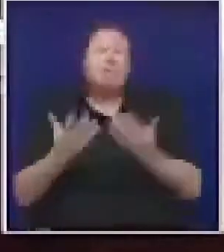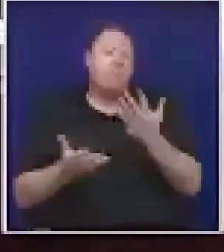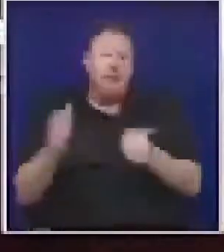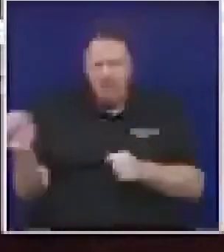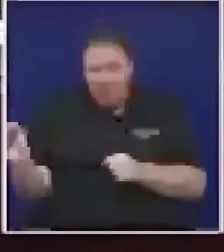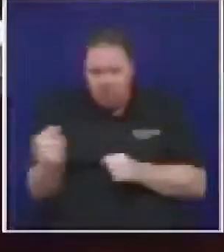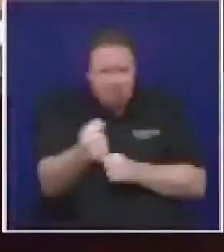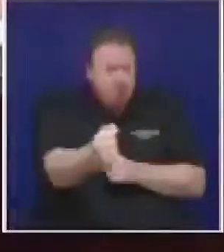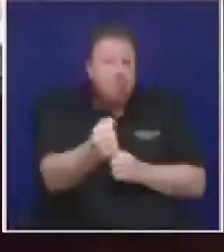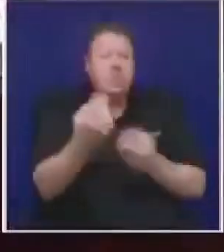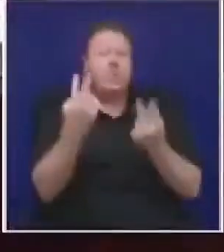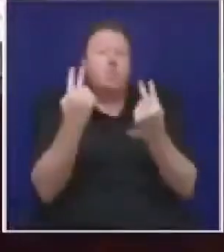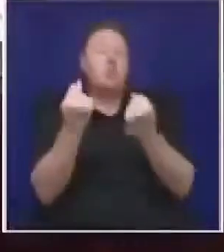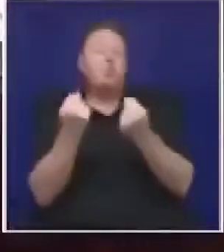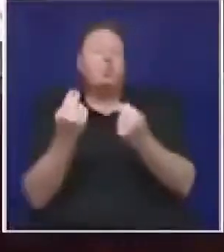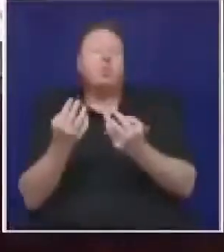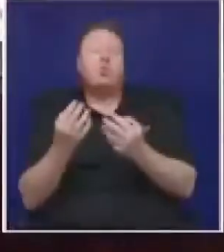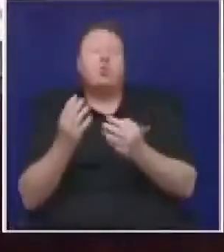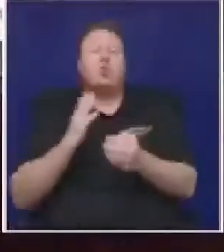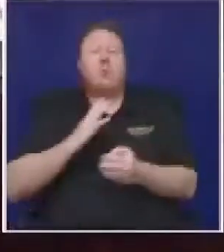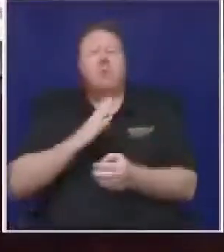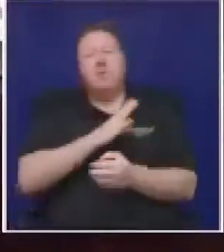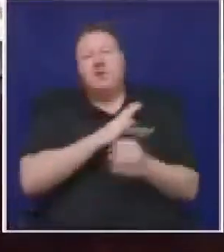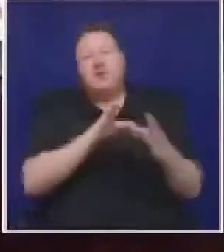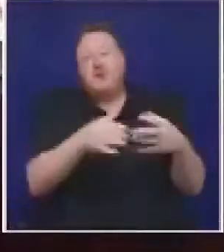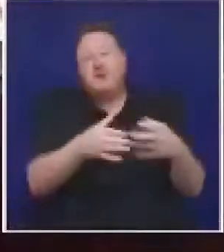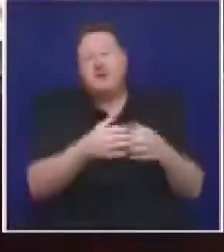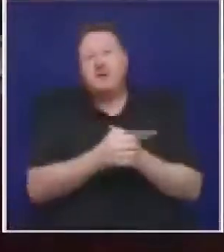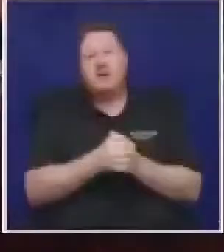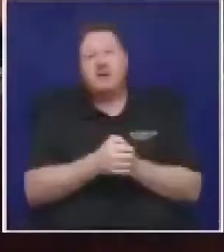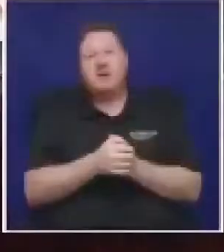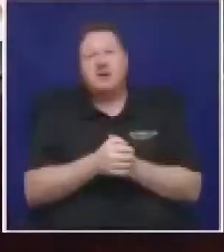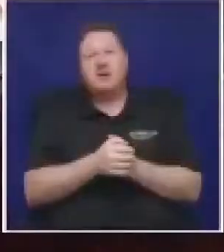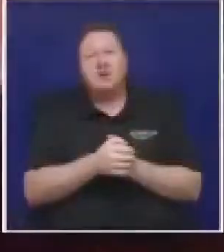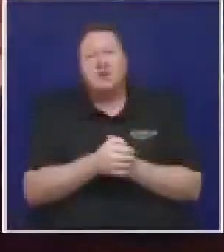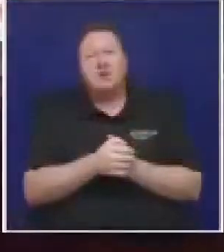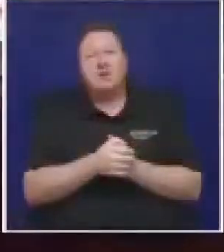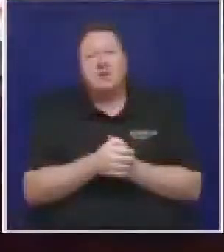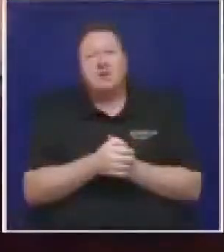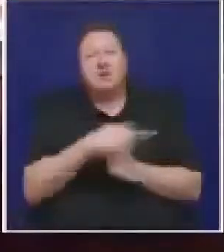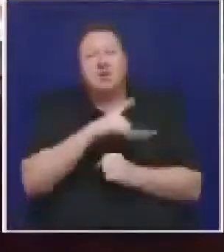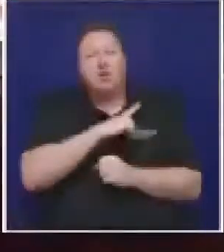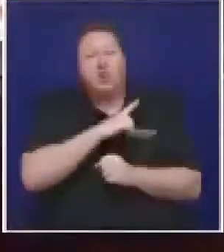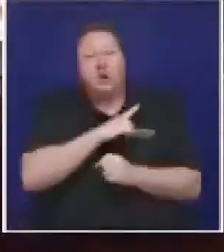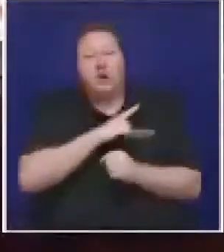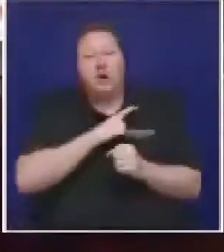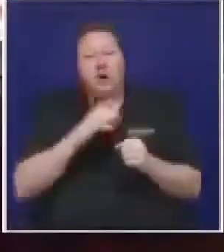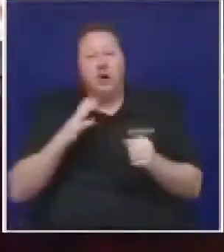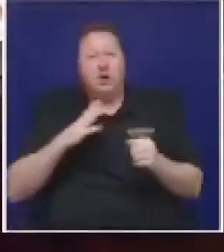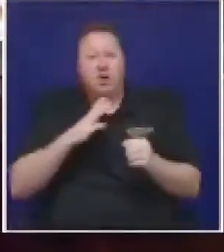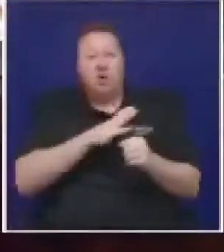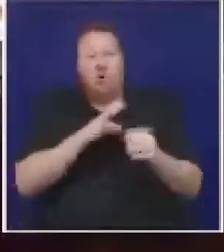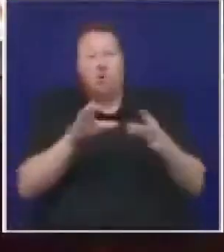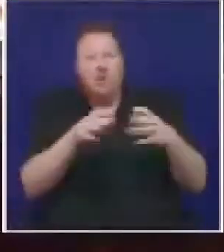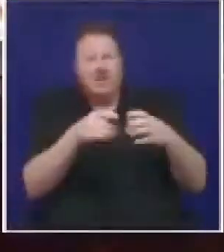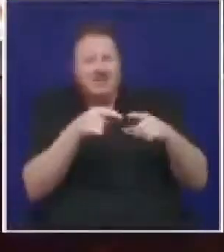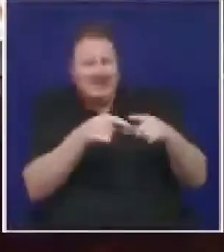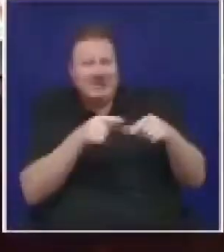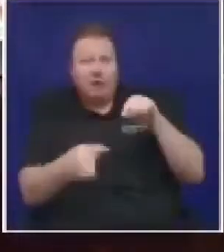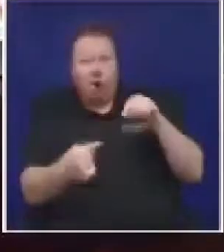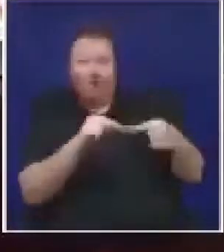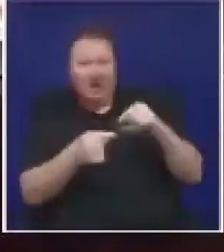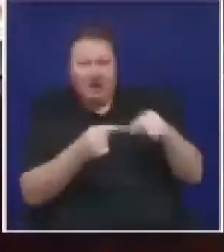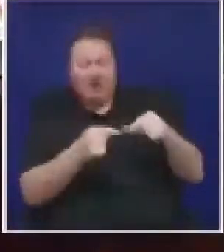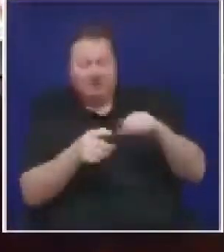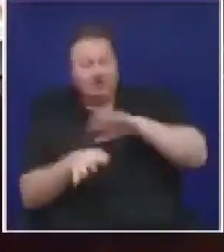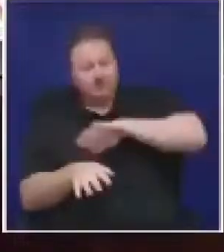So they can put aside a committee which is involved in conflict and ensure that